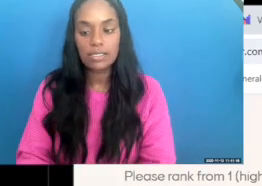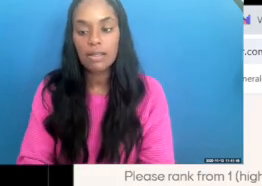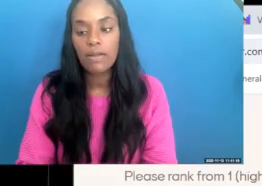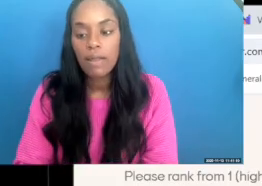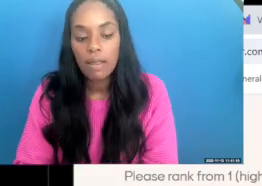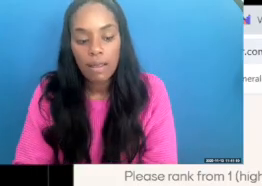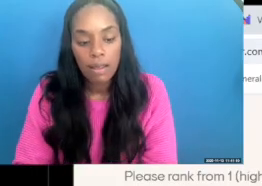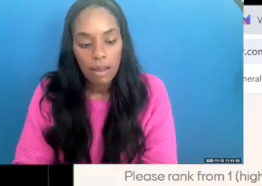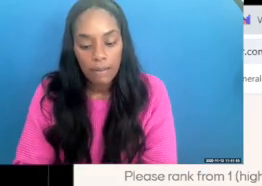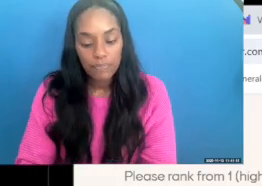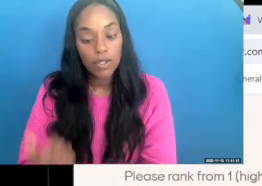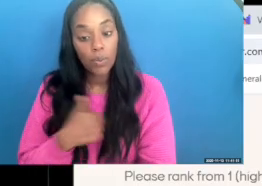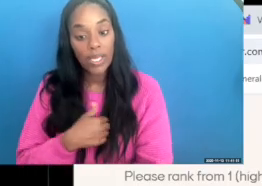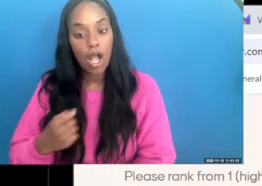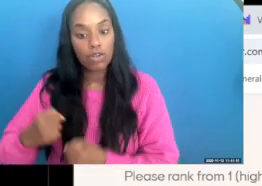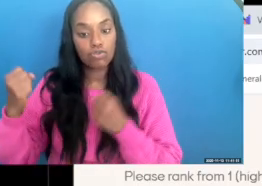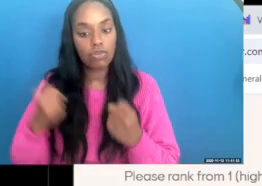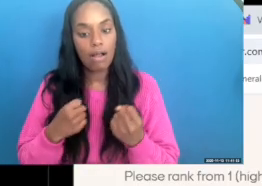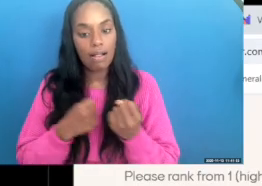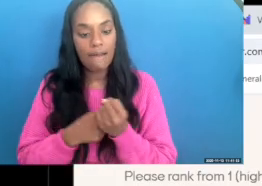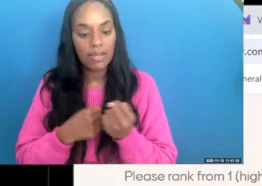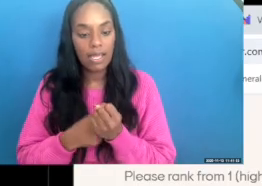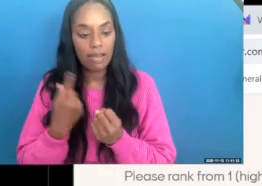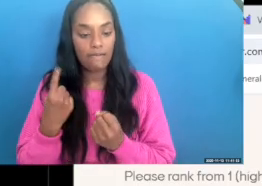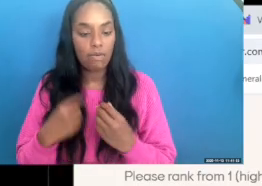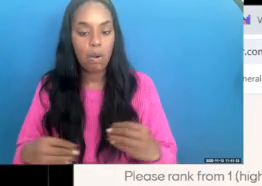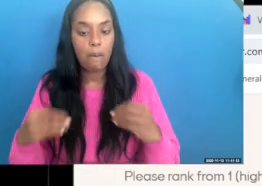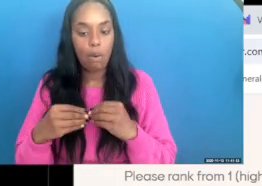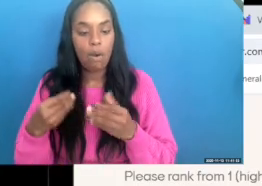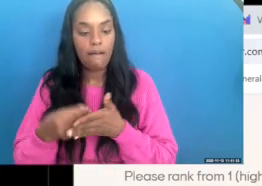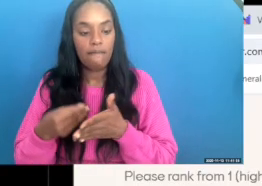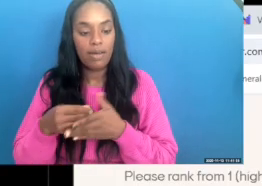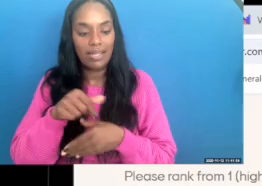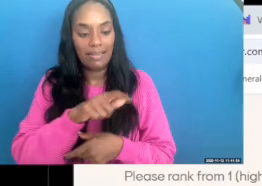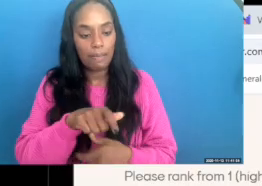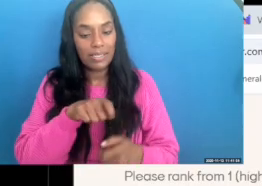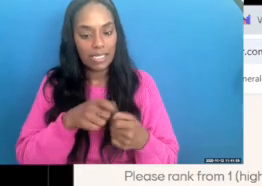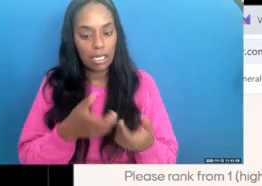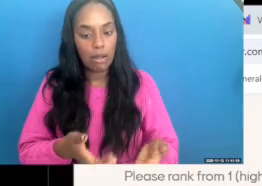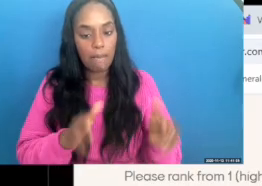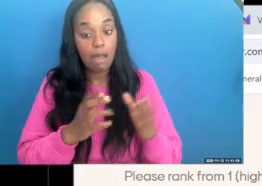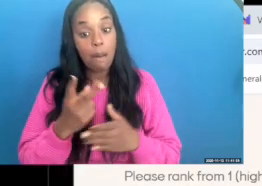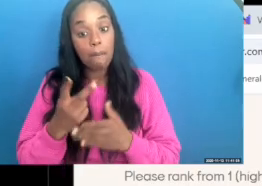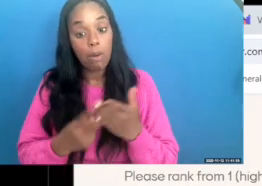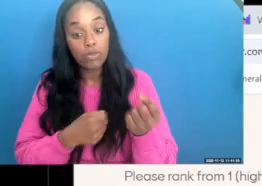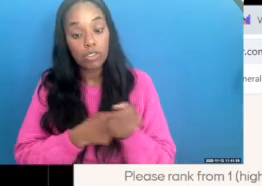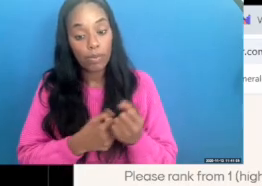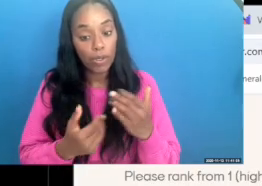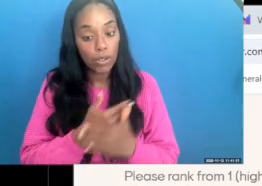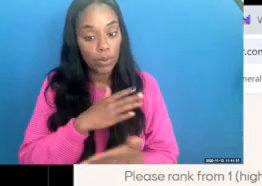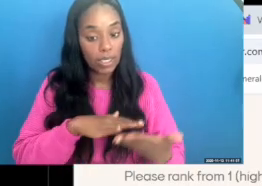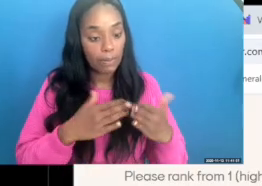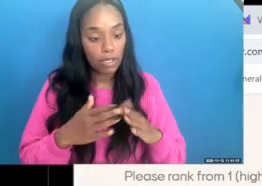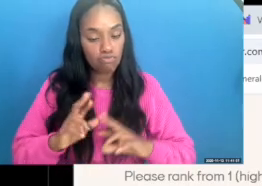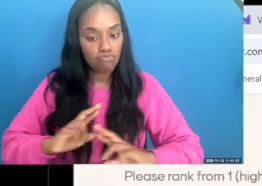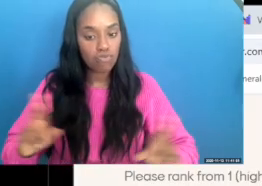cost barriers and burdens that they're facing within these projects. So we are strongly advocating for